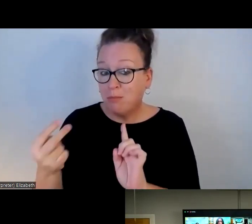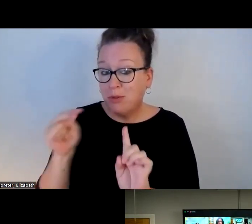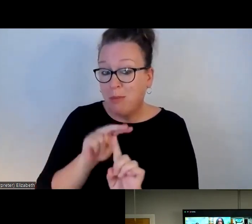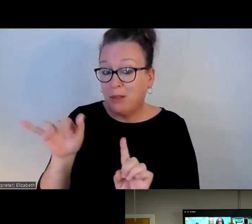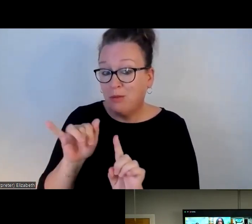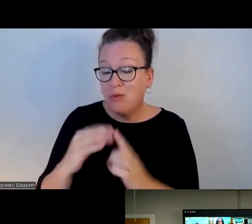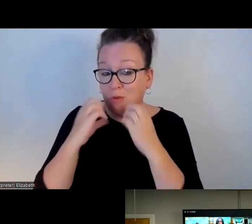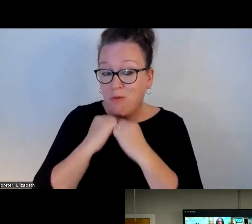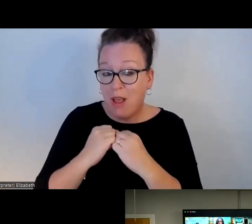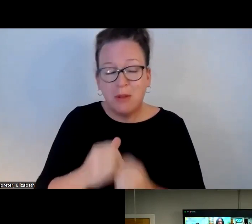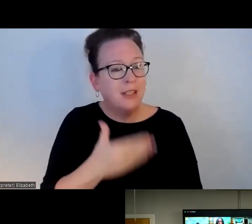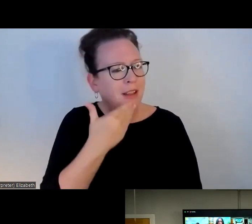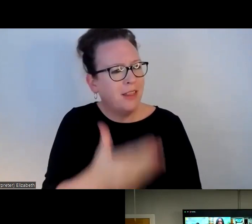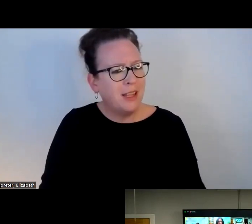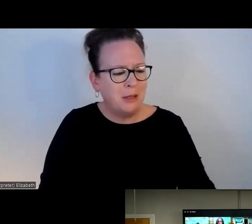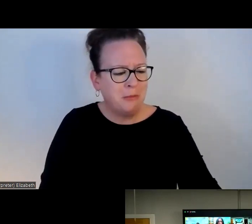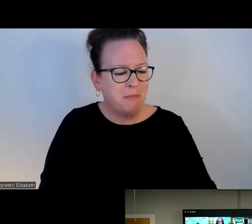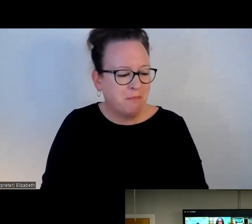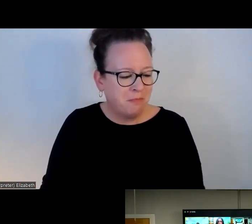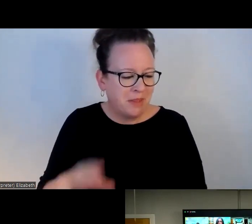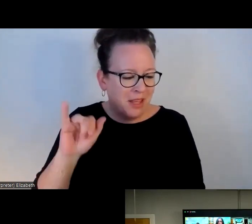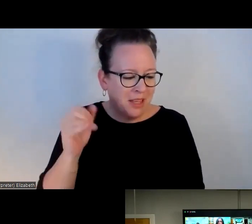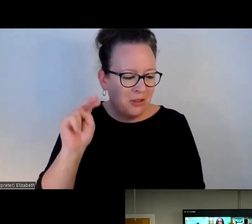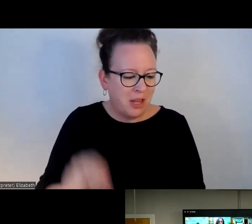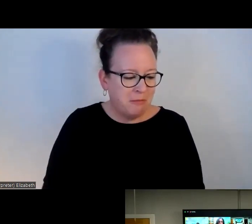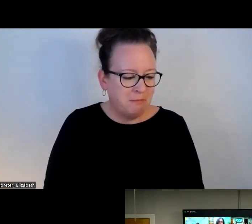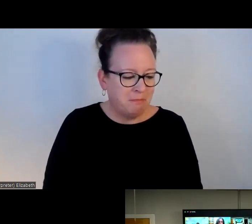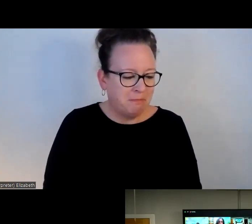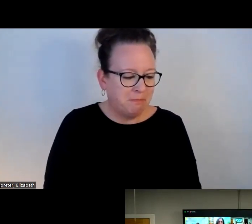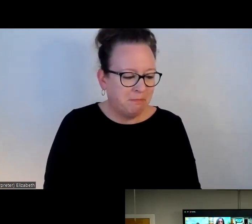Thank you. Jen?